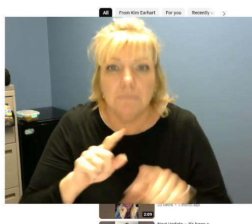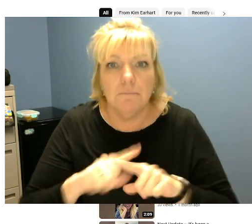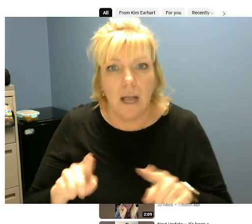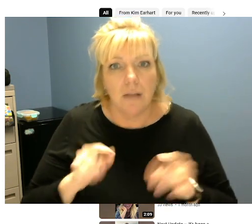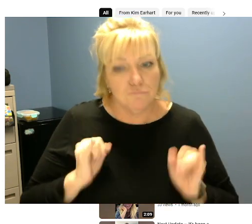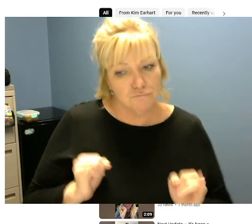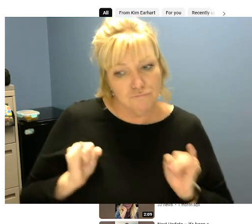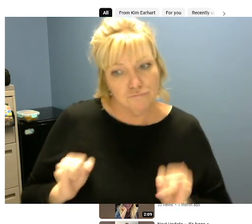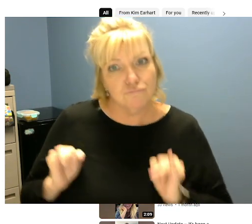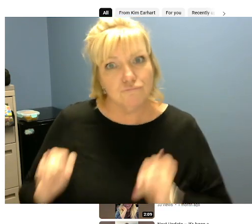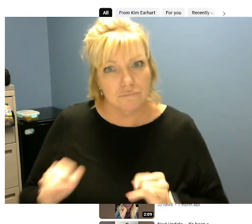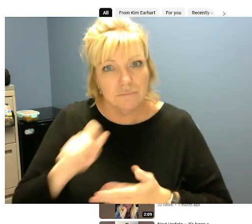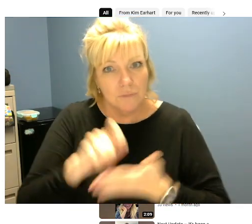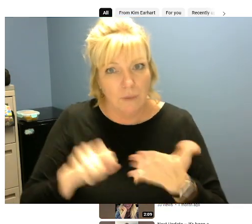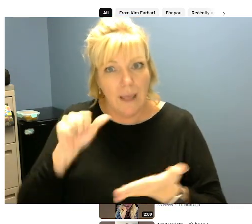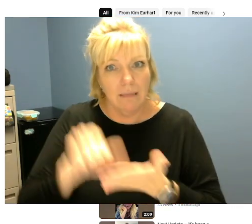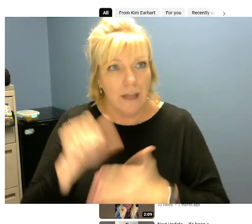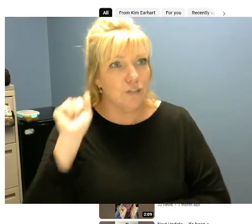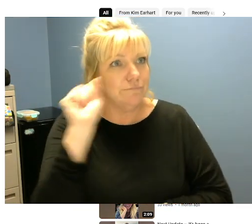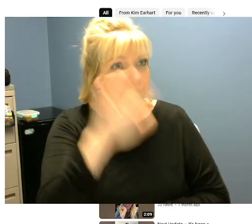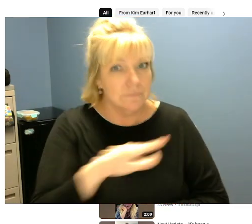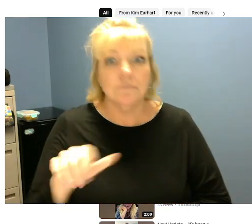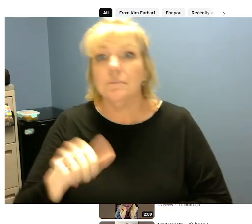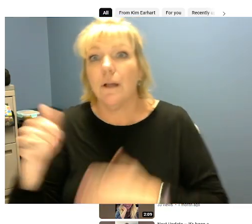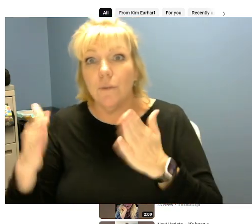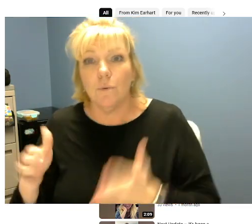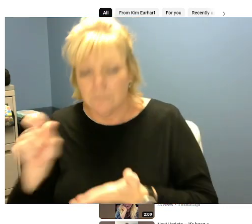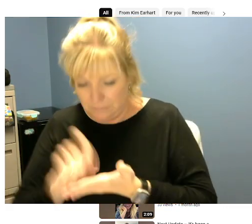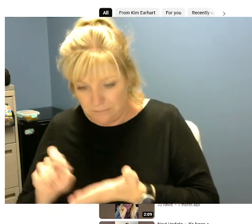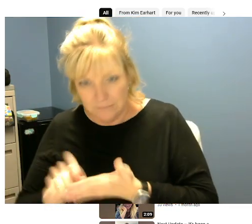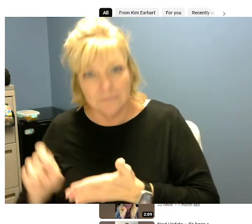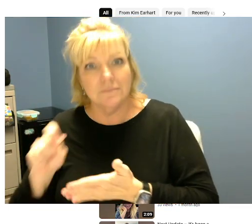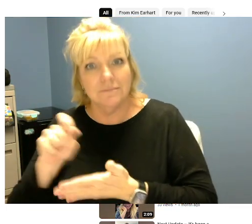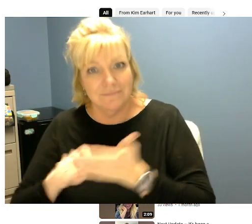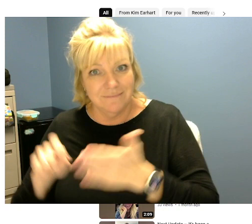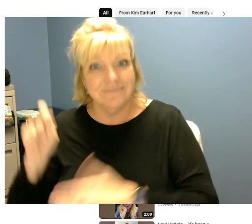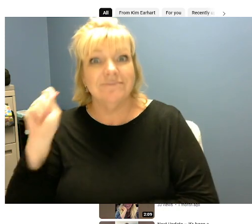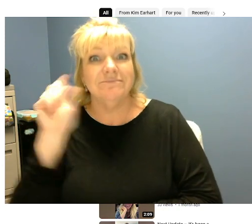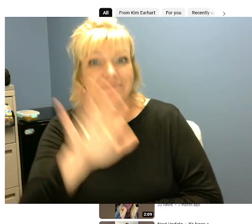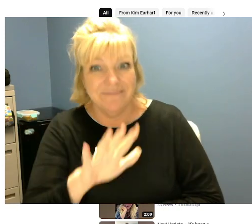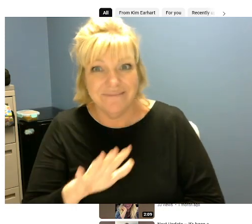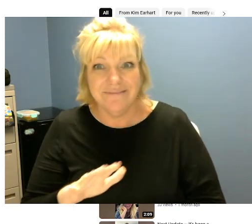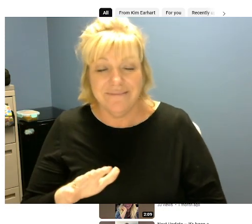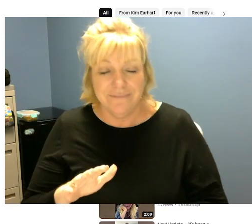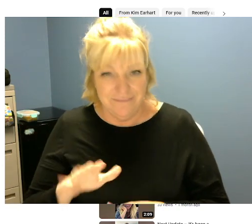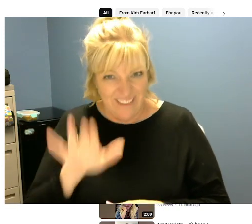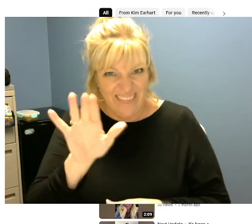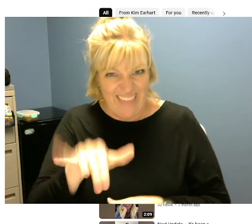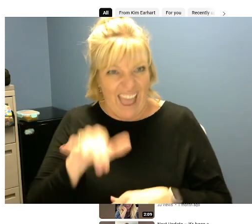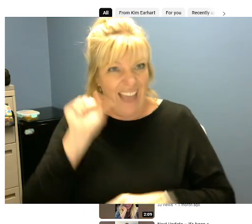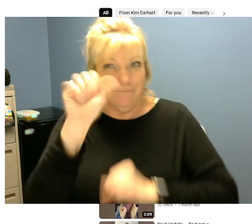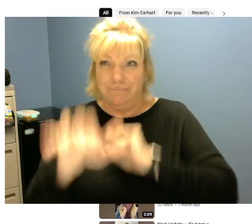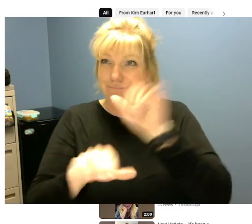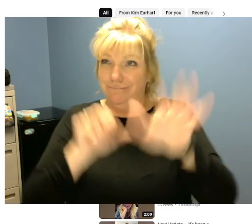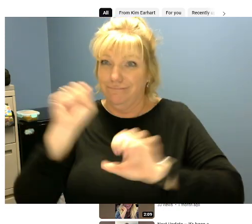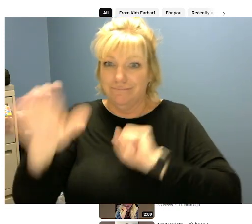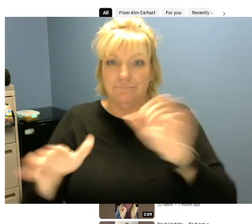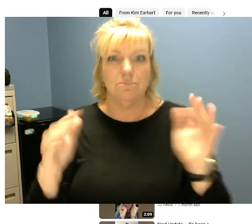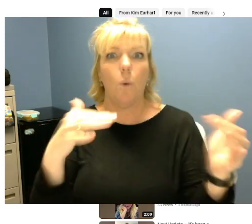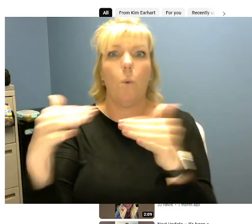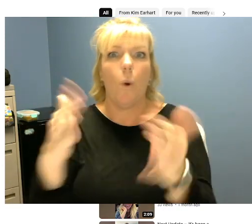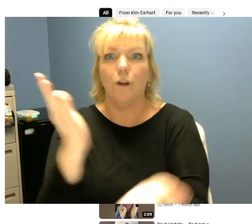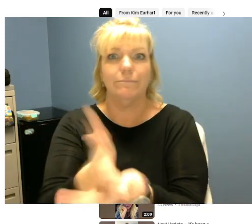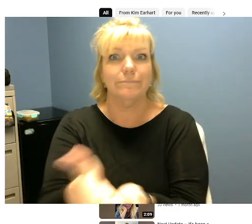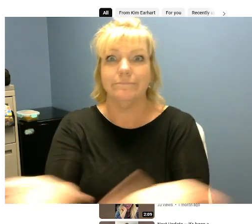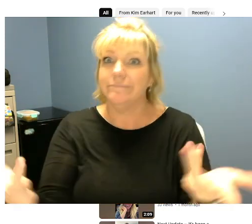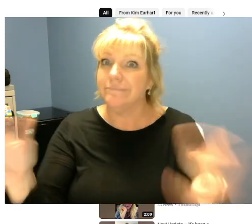letters are going to ultimately help end the war. When women give up on war's done. Now the